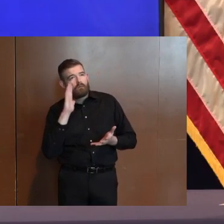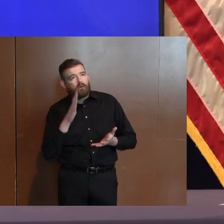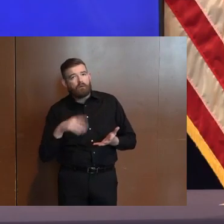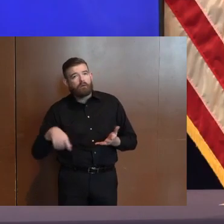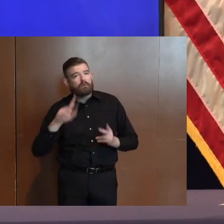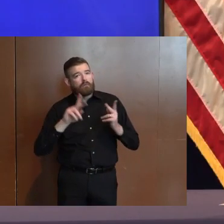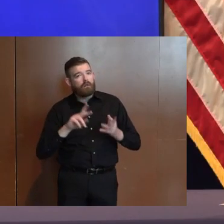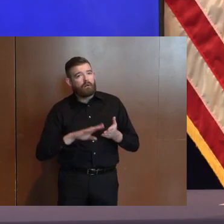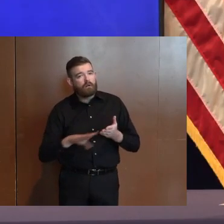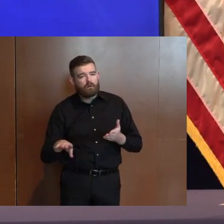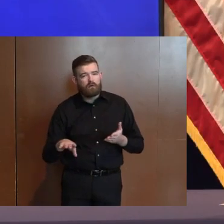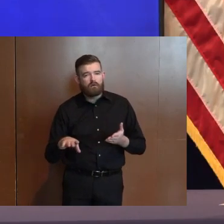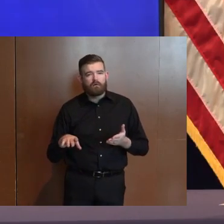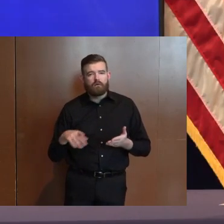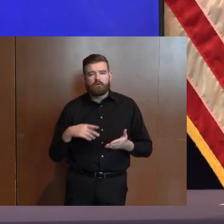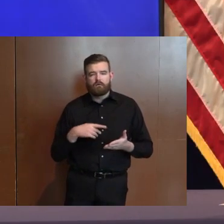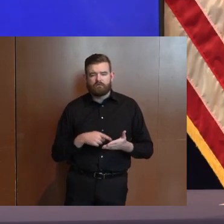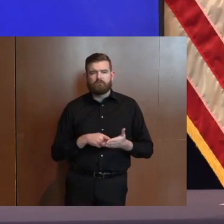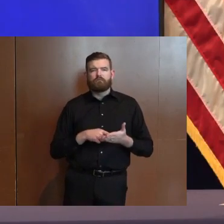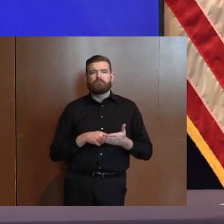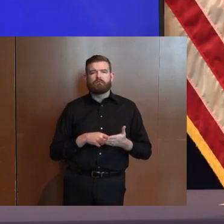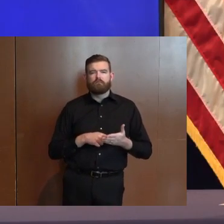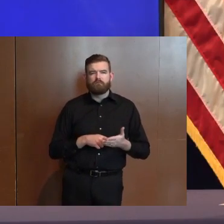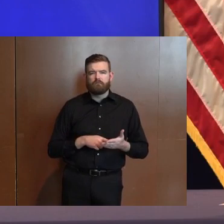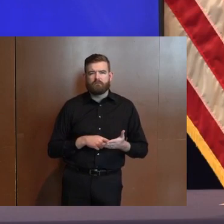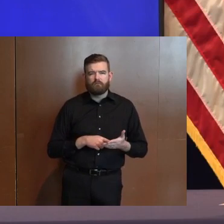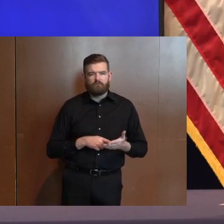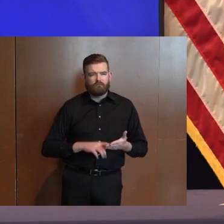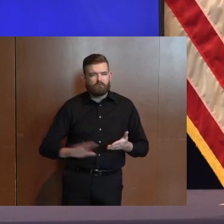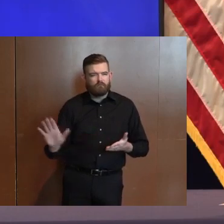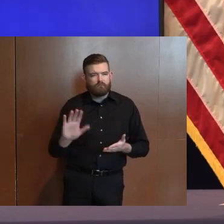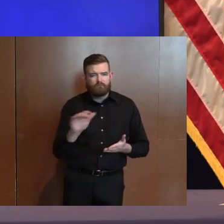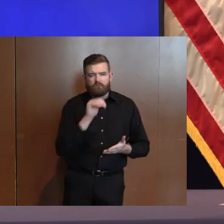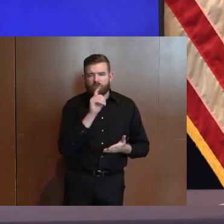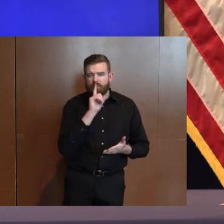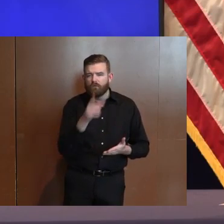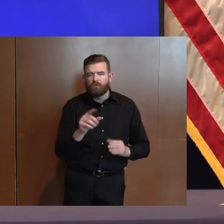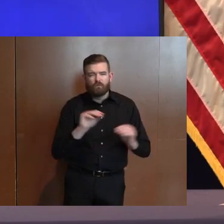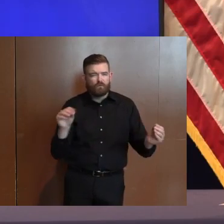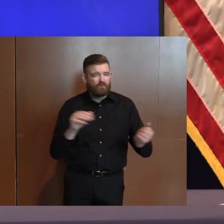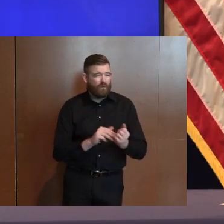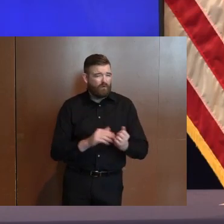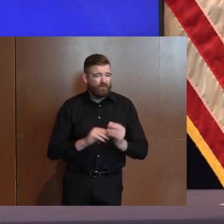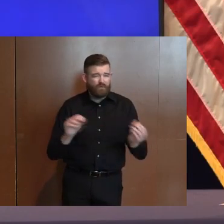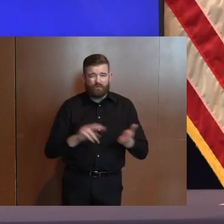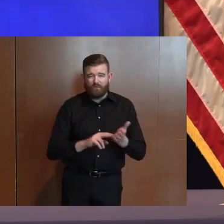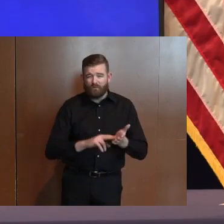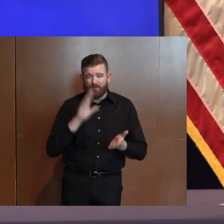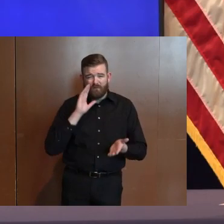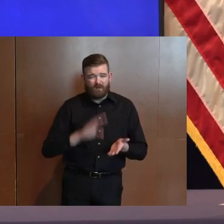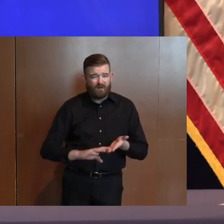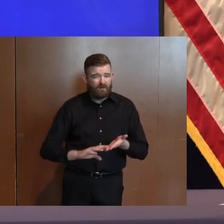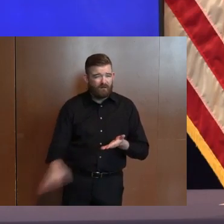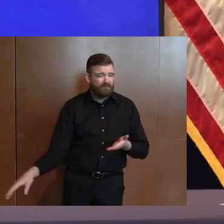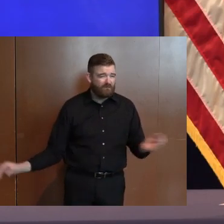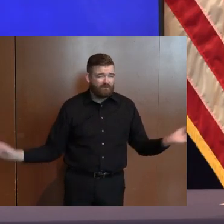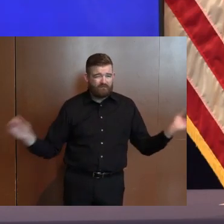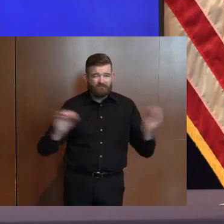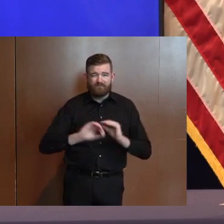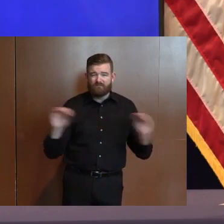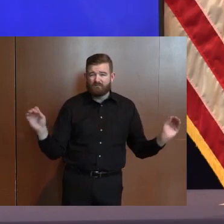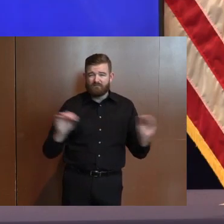said, no, not true. No doctors and nurses are being laid off. None. Our Shore Medical executive, led